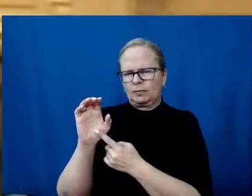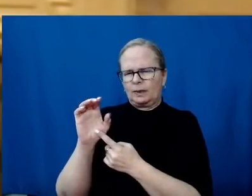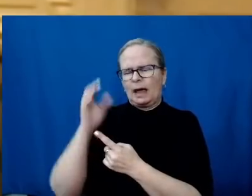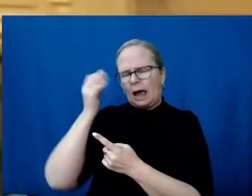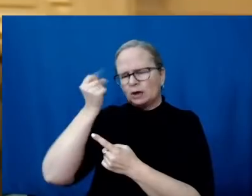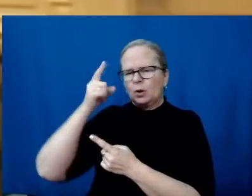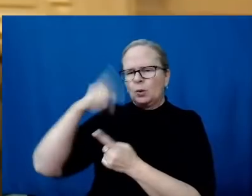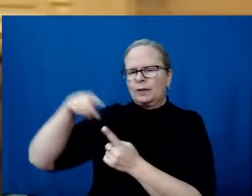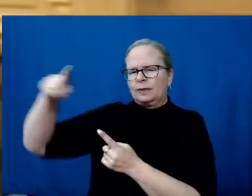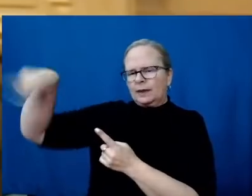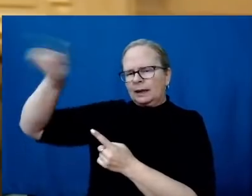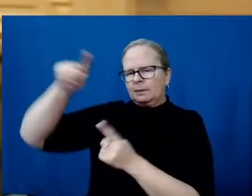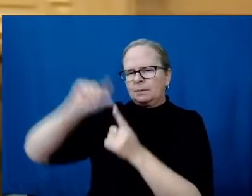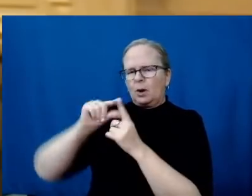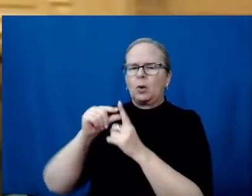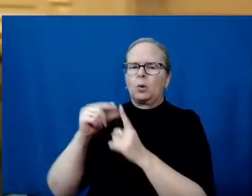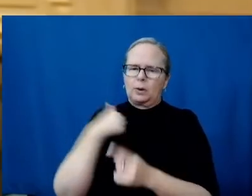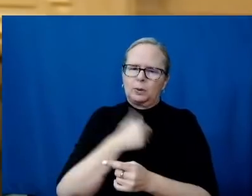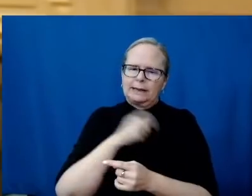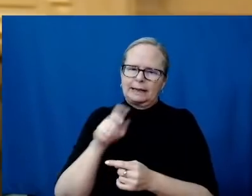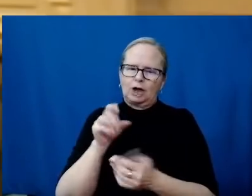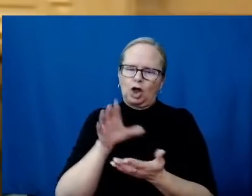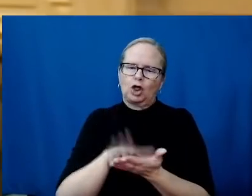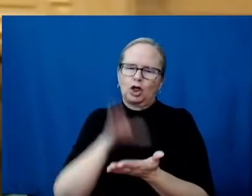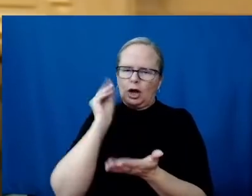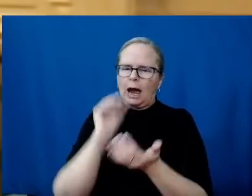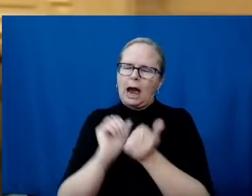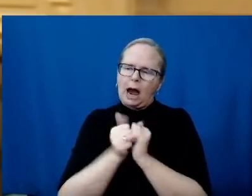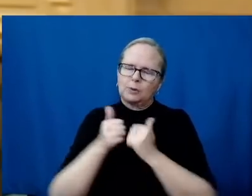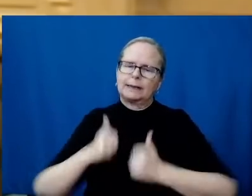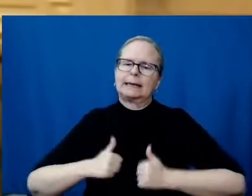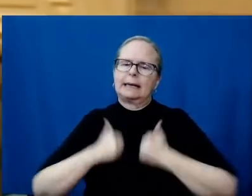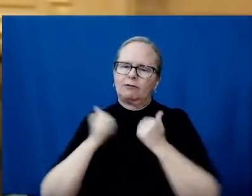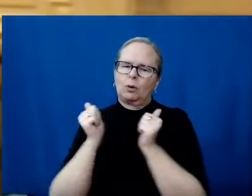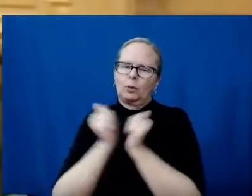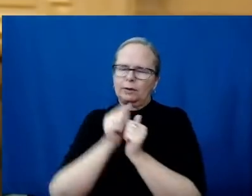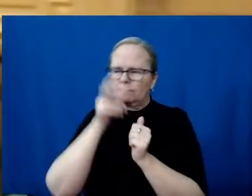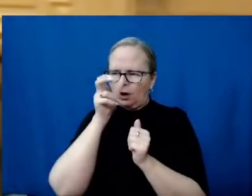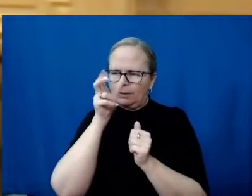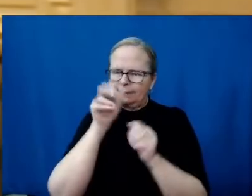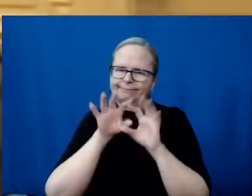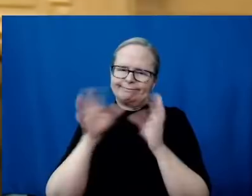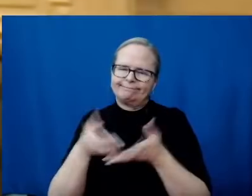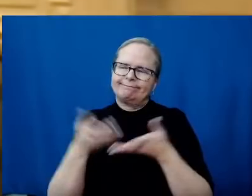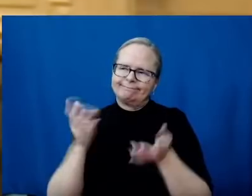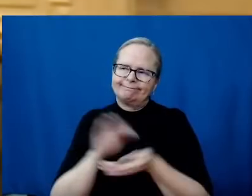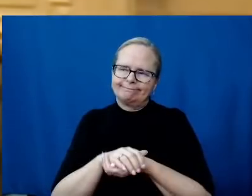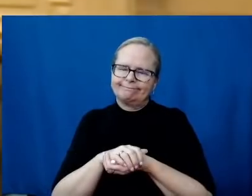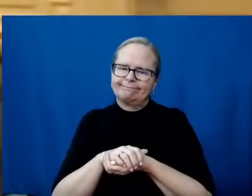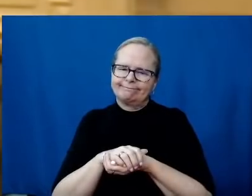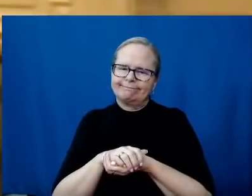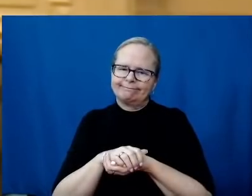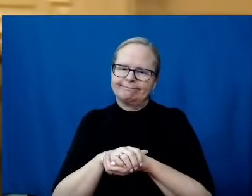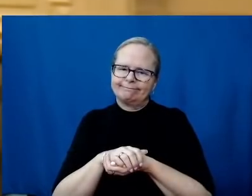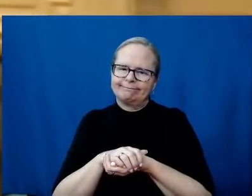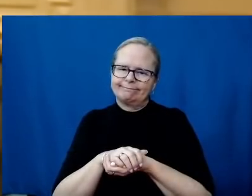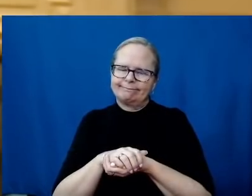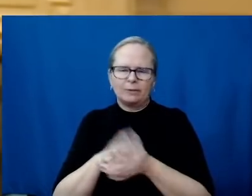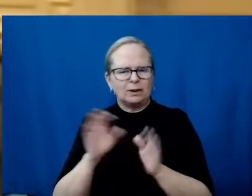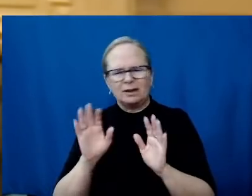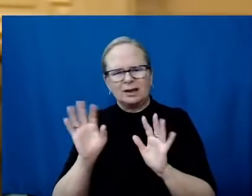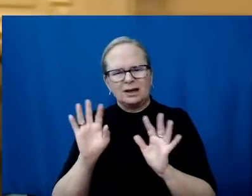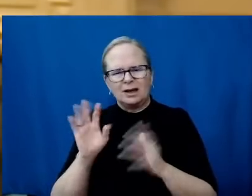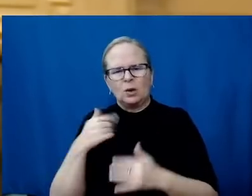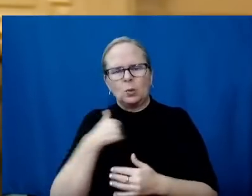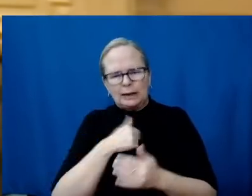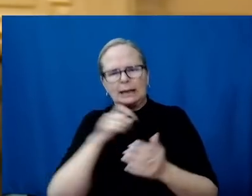is we need to learn to live with the virus. That's the other, you probably heard that talking point. And I would just counterpoint that by saying we really need to learn